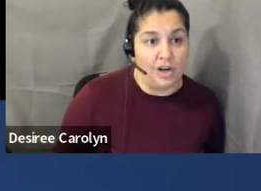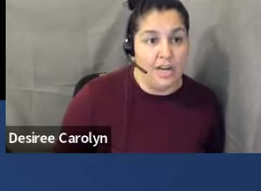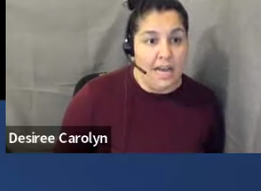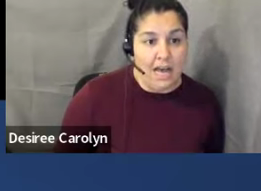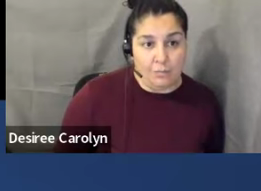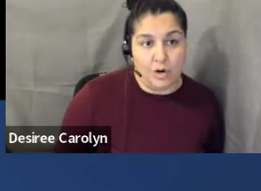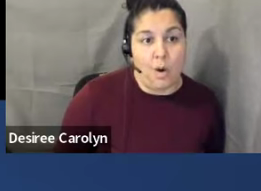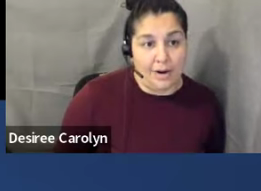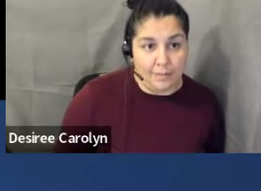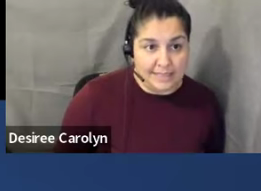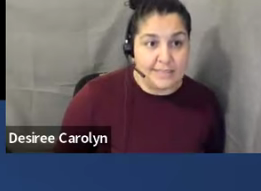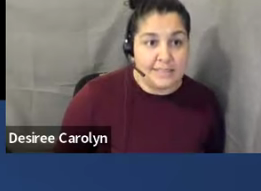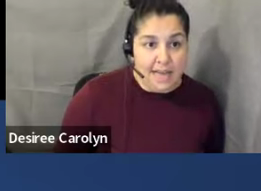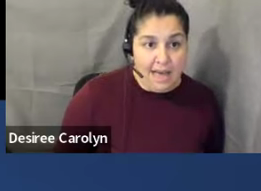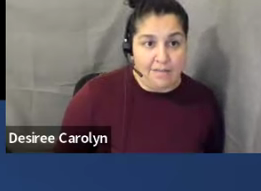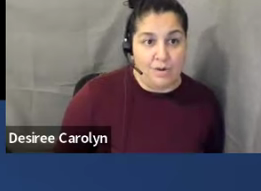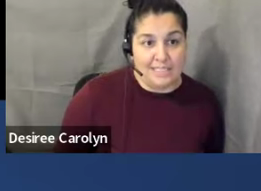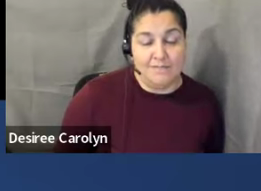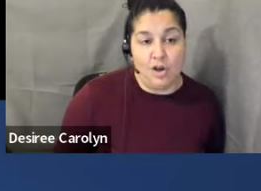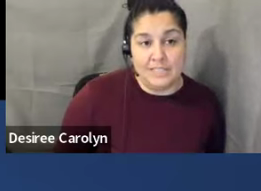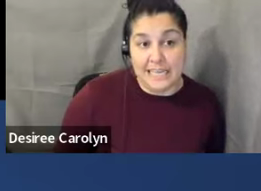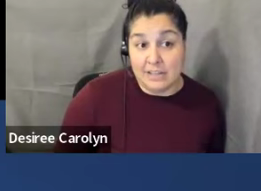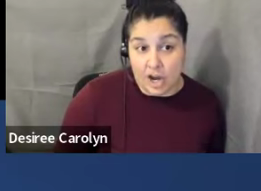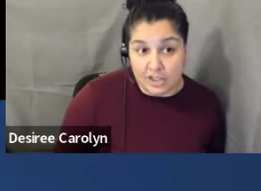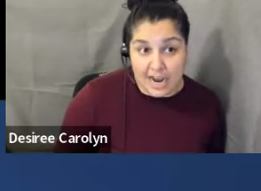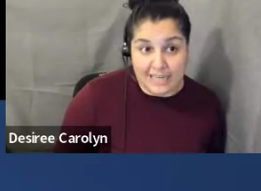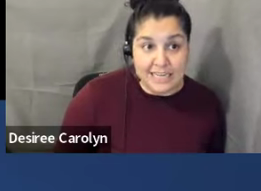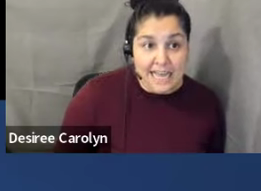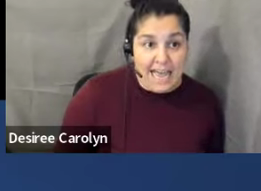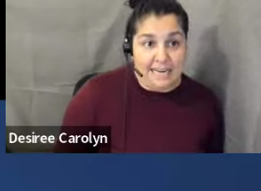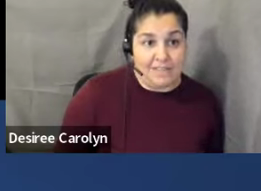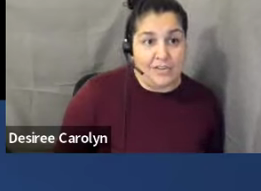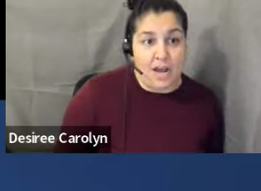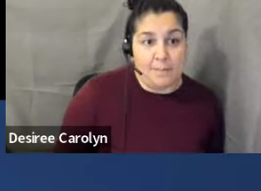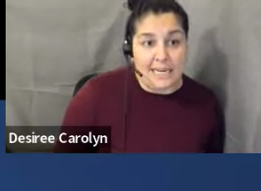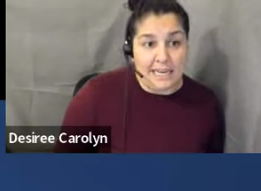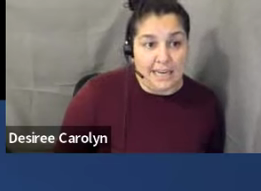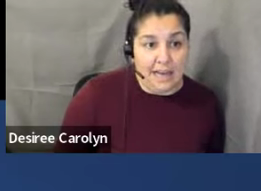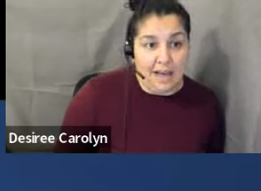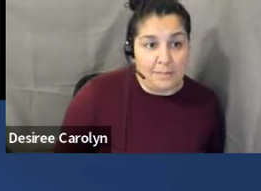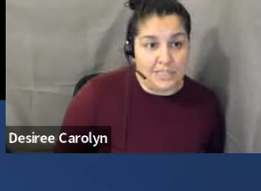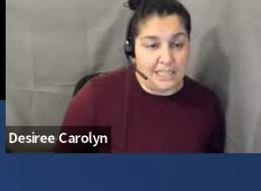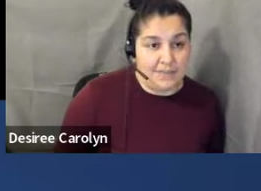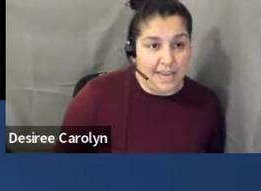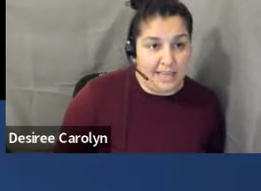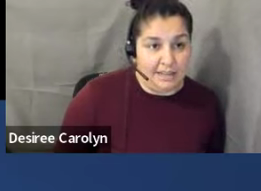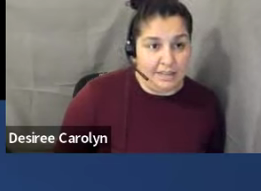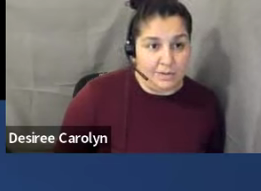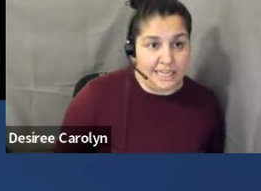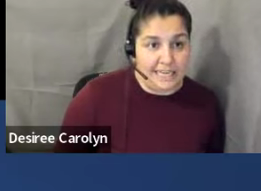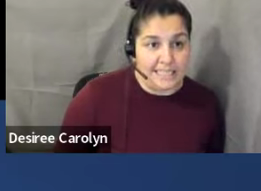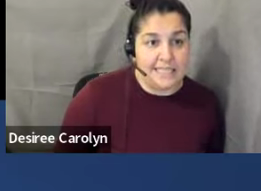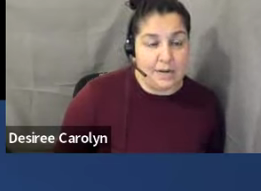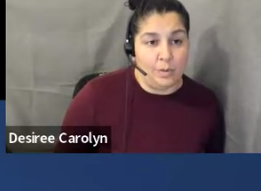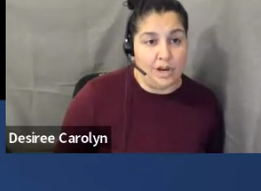our requirements of what's involved in the contract. And if they're not meeting or satisfying